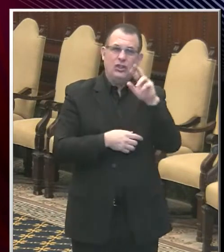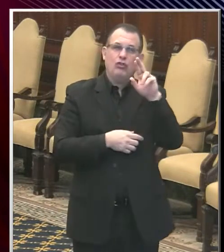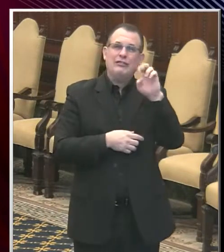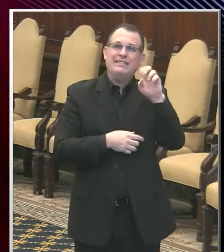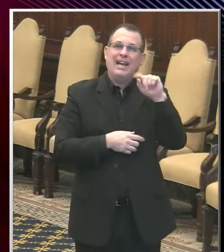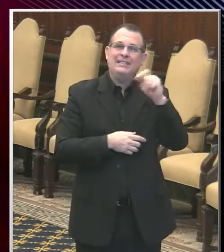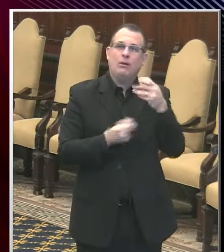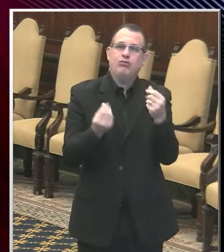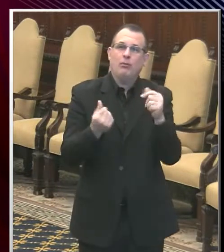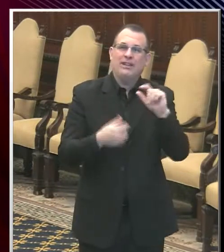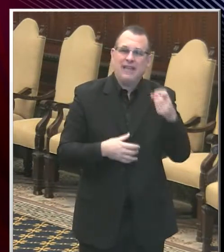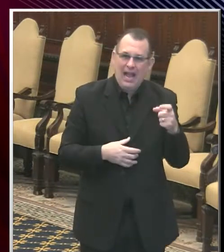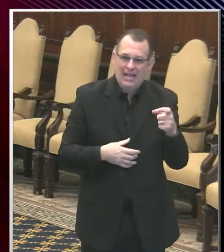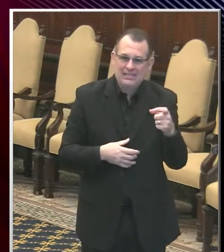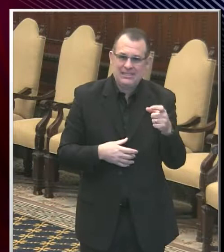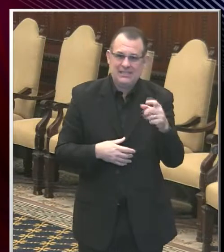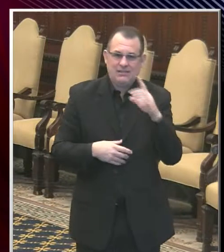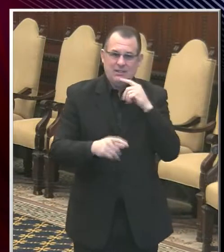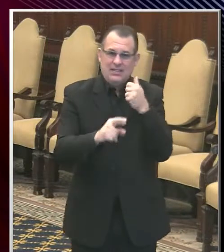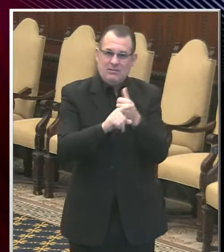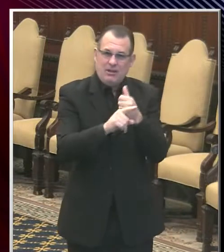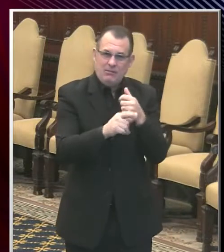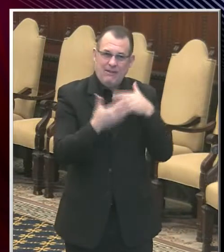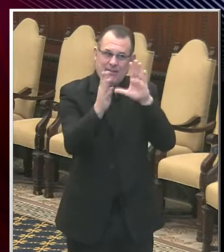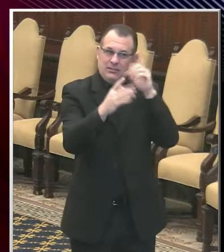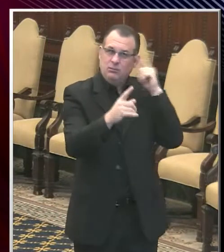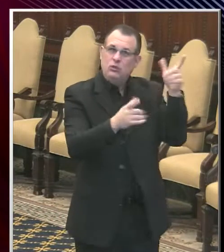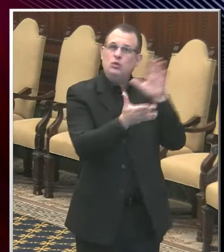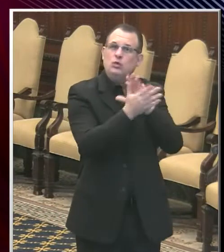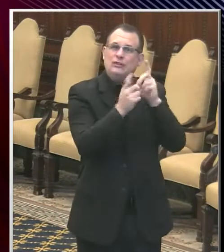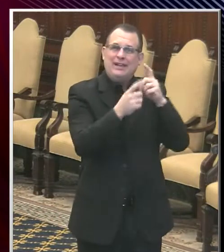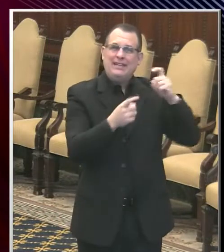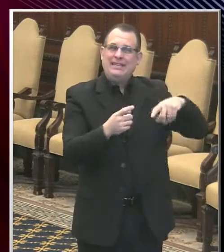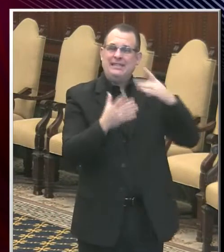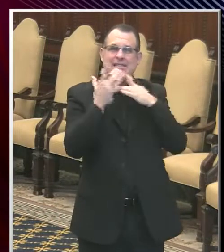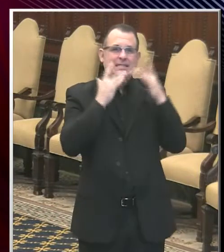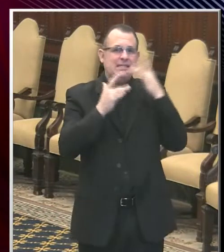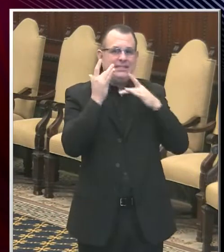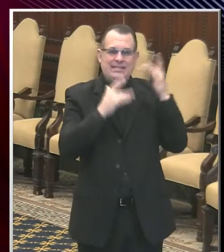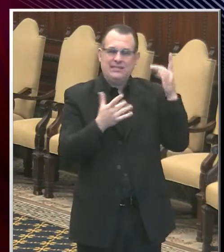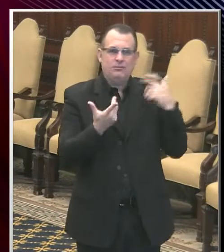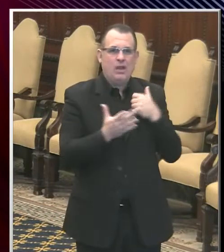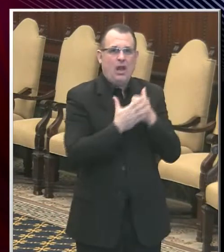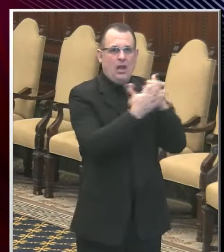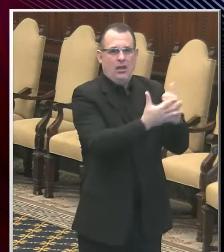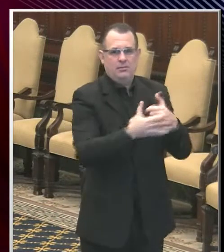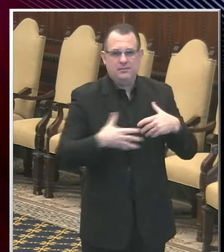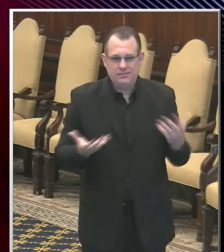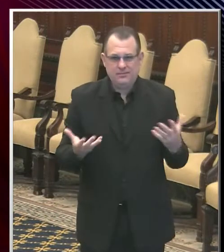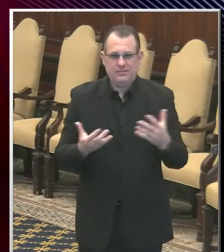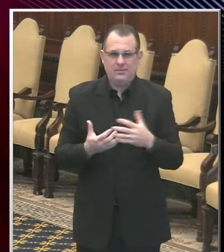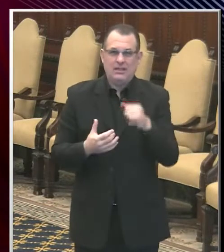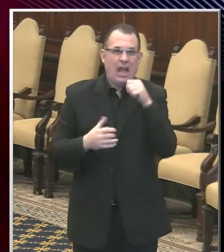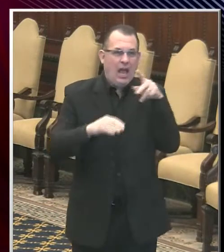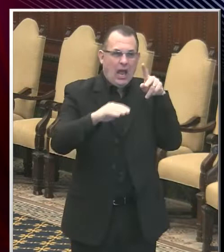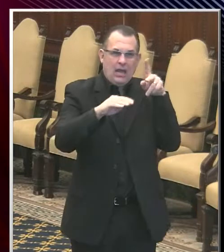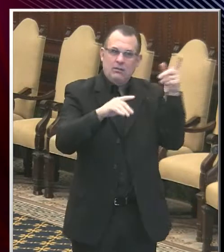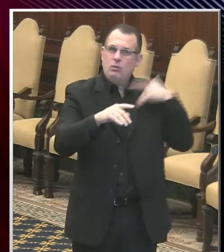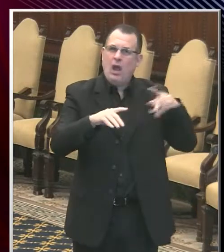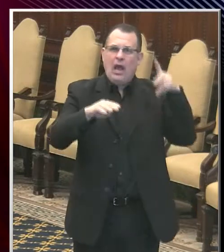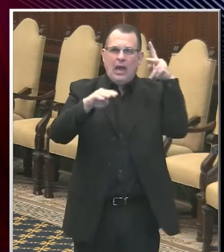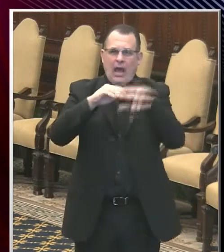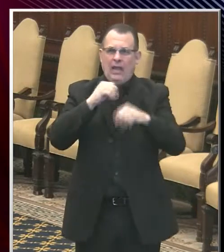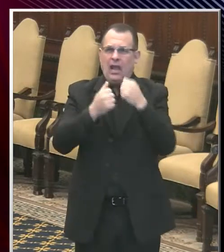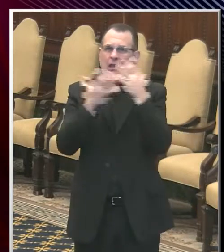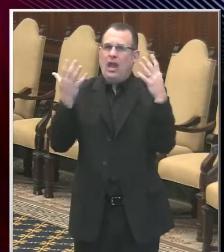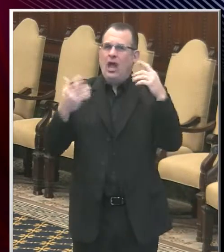massive deficit. This will enable the district to avoid draconian cuts that we know will set our kids back years and harm the future prosperity of our